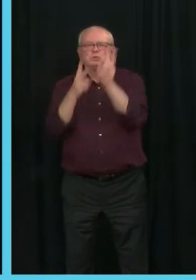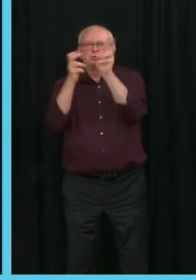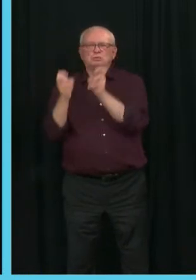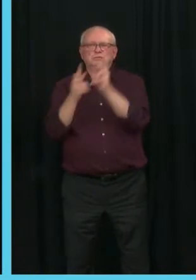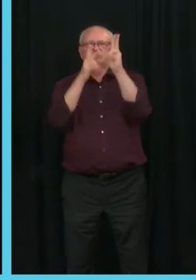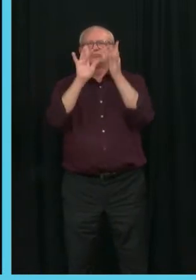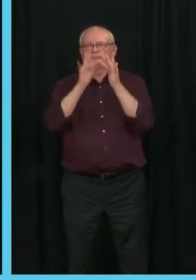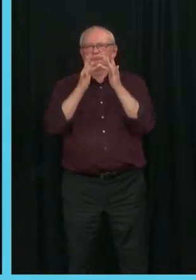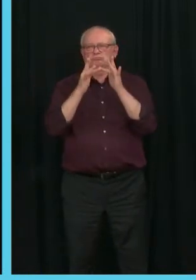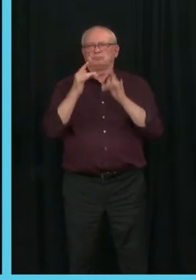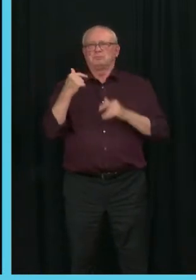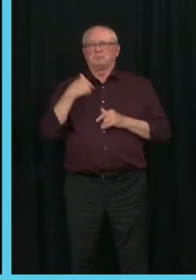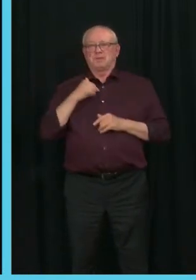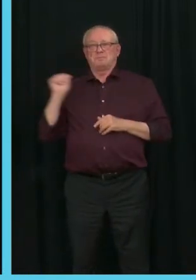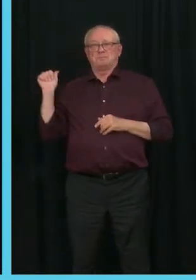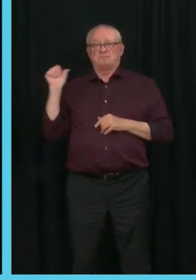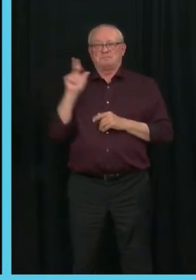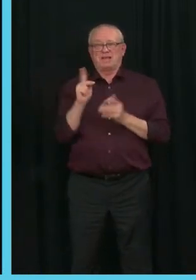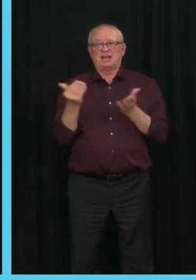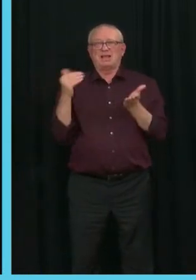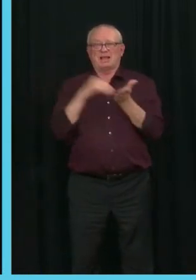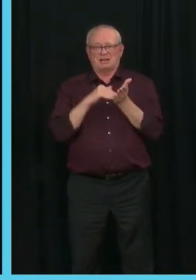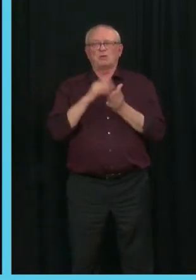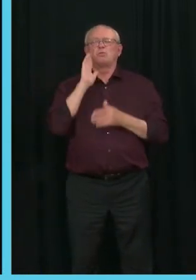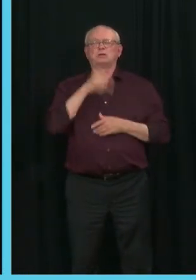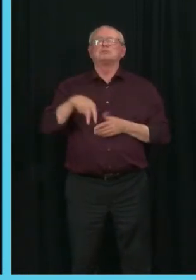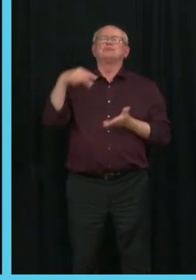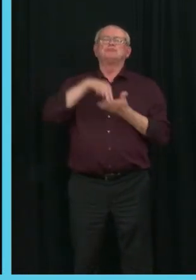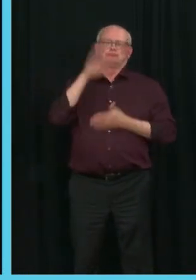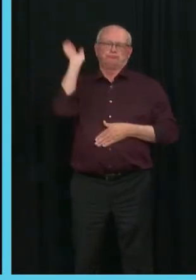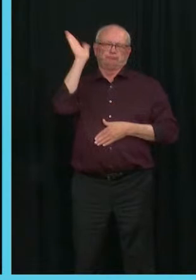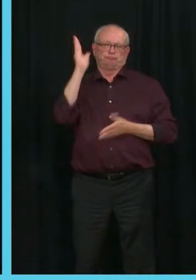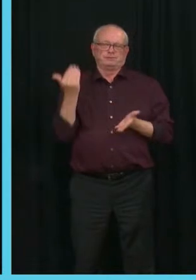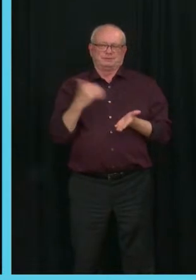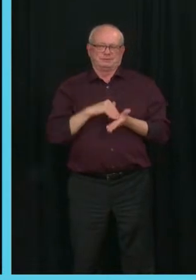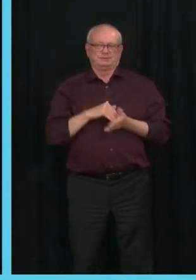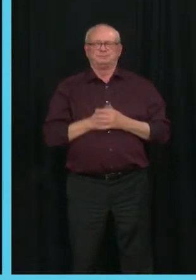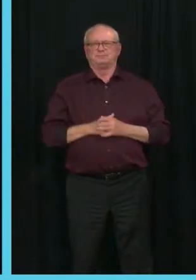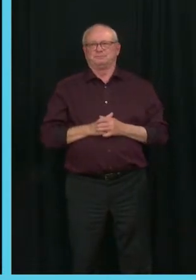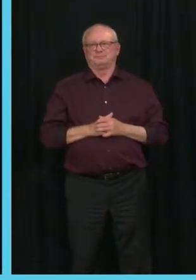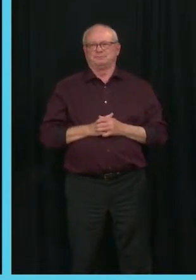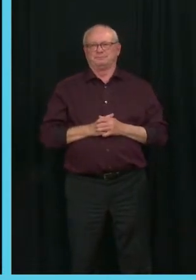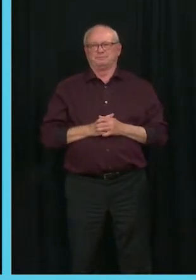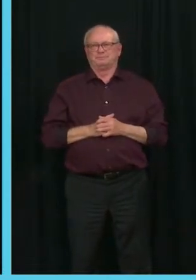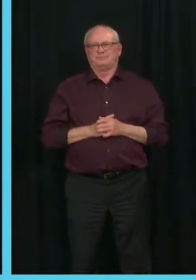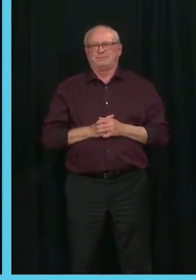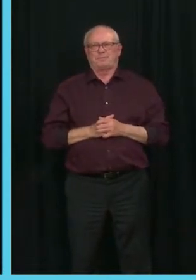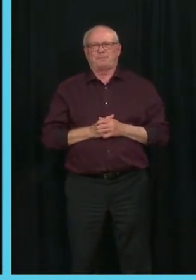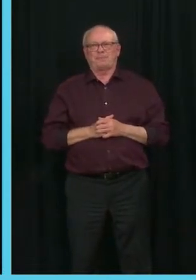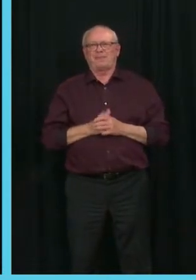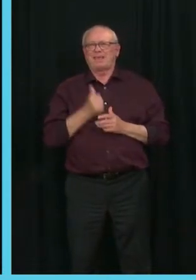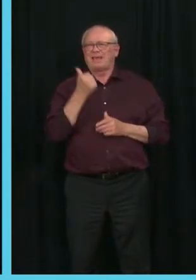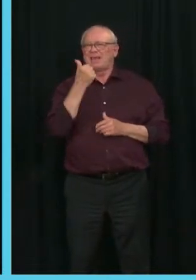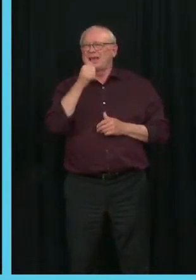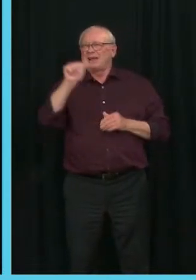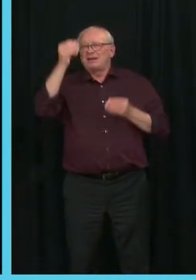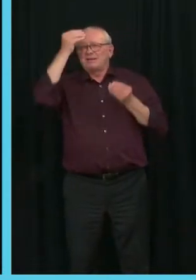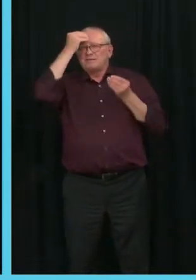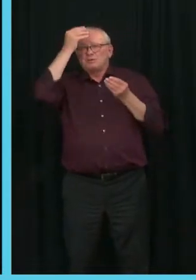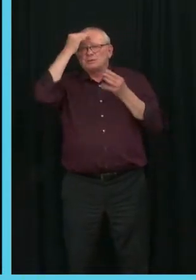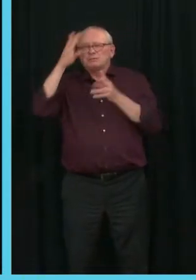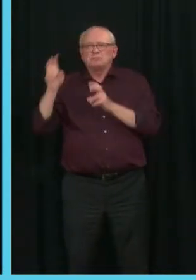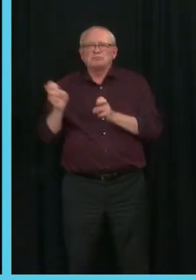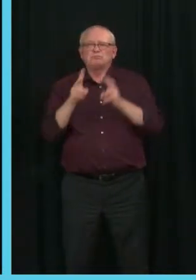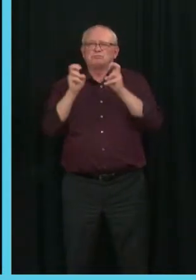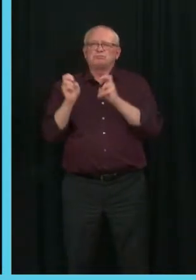return. If there is time-sensitive information to share, my team will continue to use my Twitter account to do so in conversation with